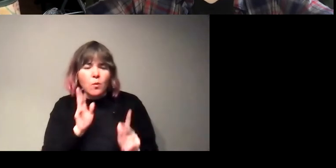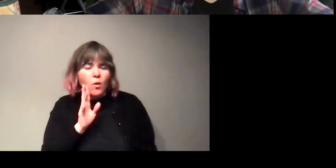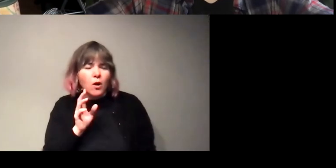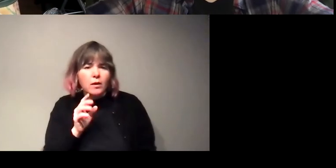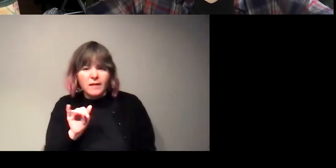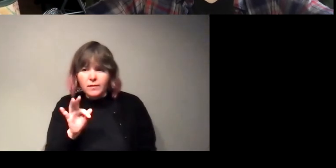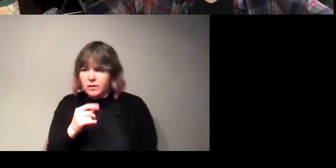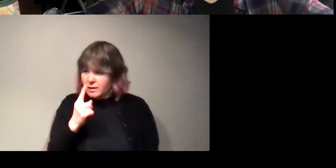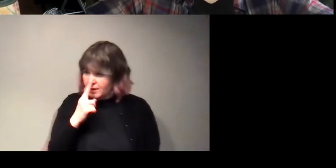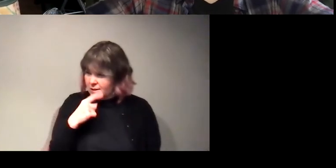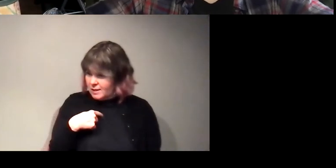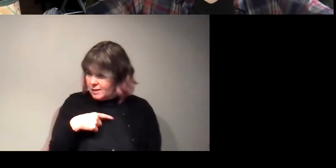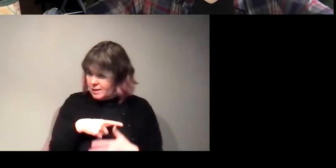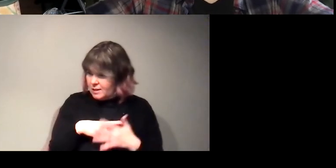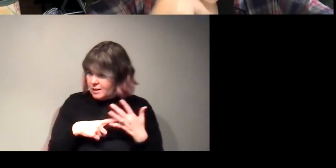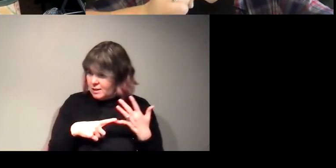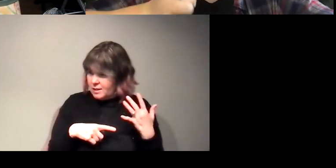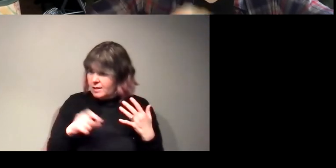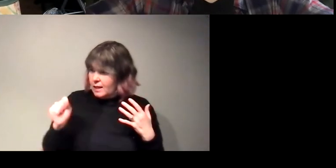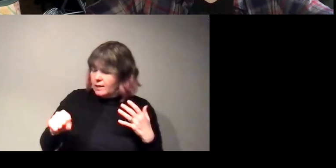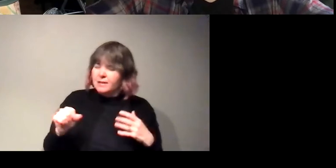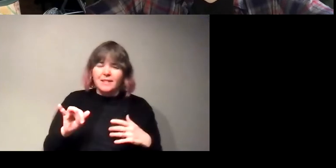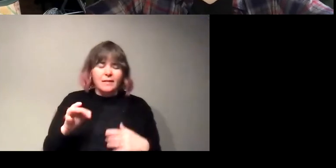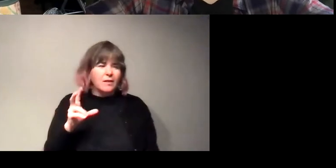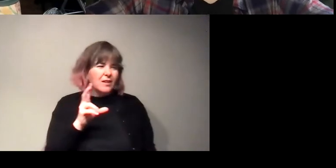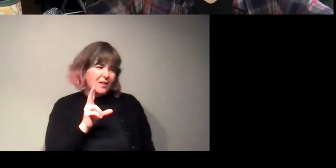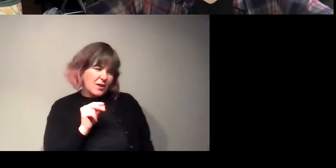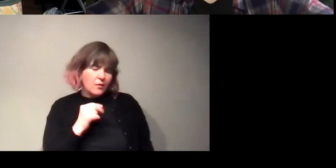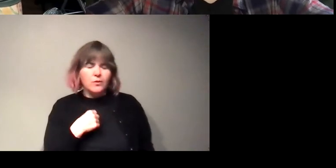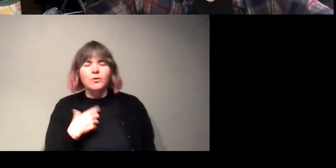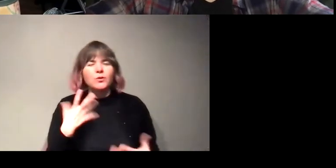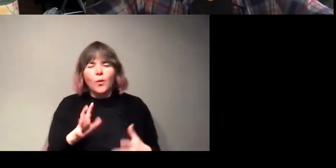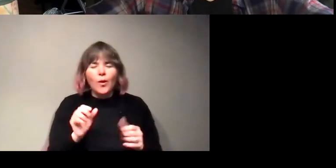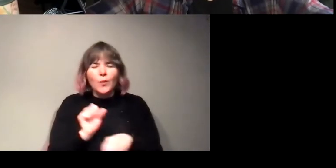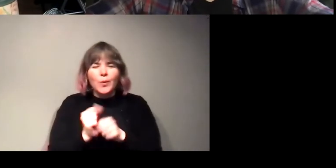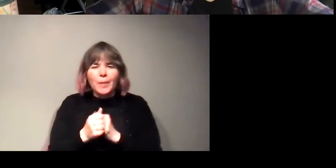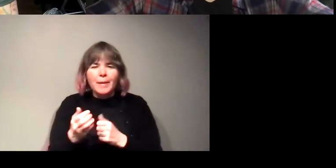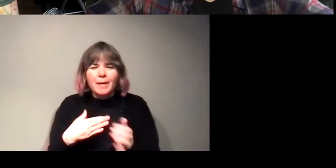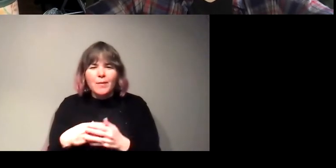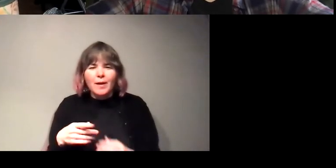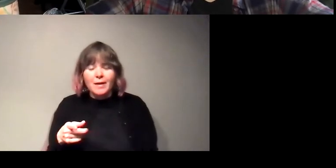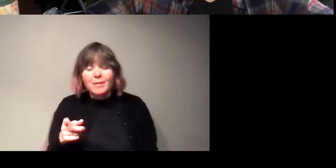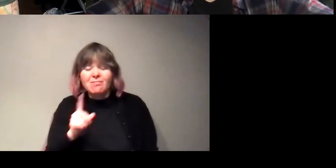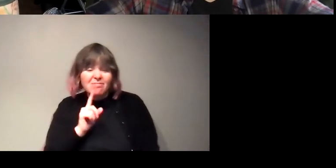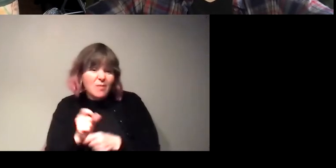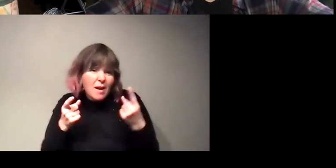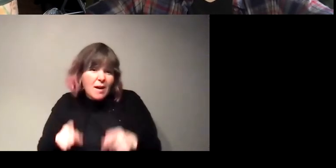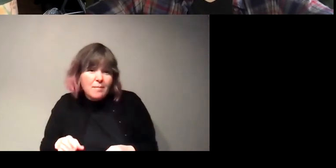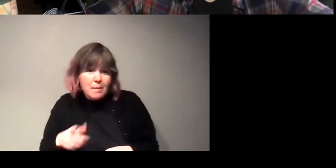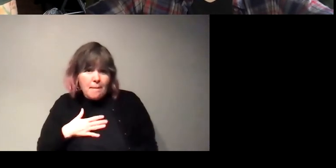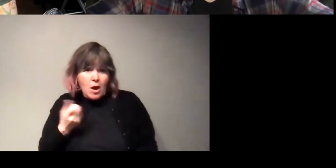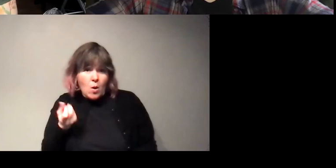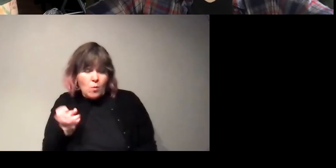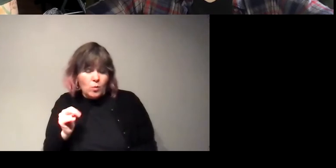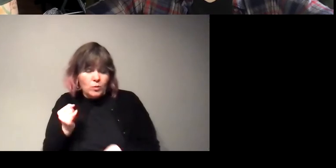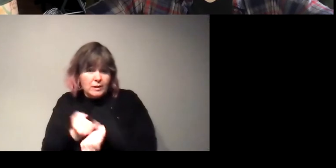ask. And if they say no, they're not the people you want to work with anyway. Because those people exist too. There are people at my own institution